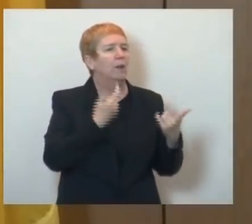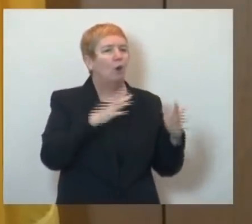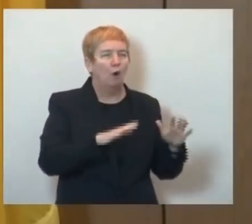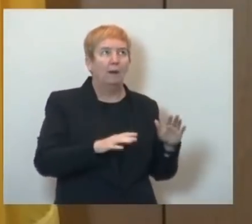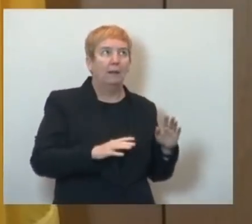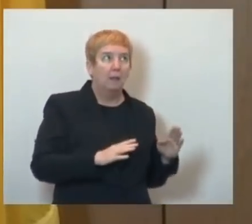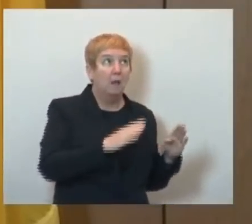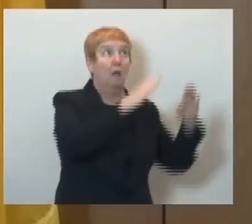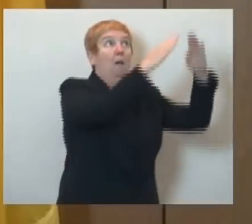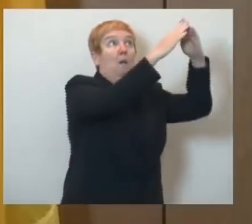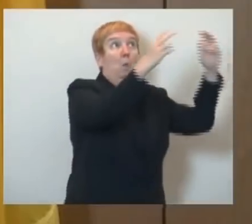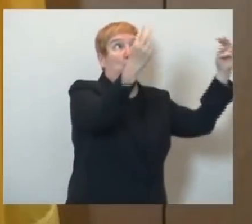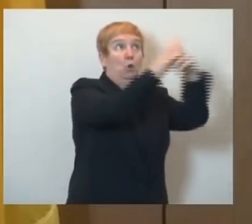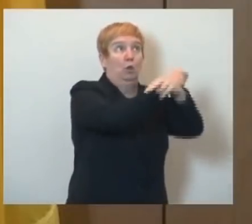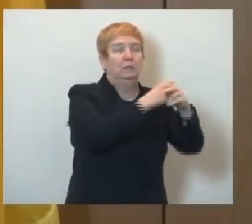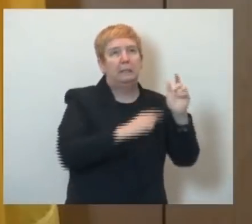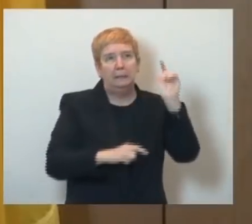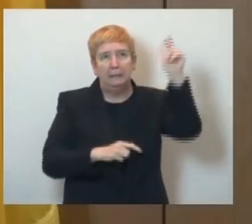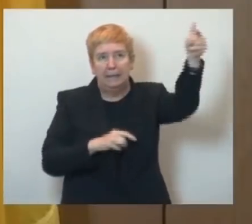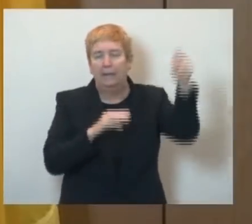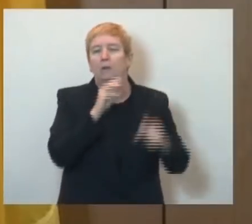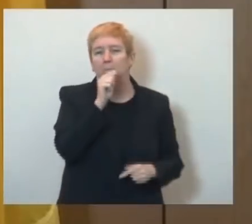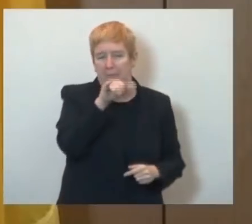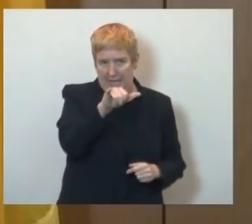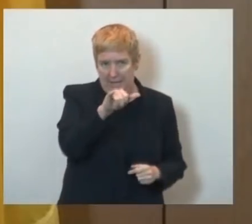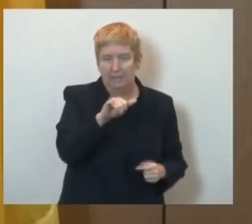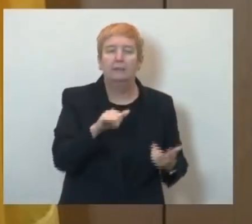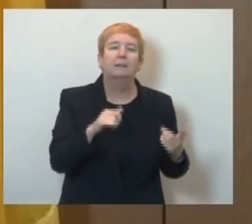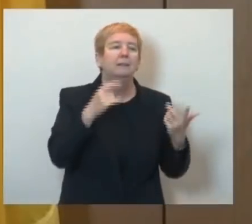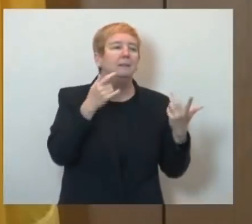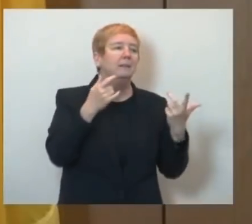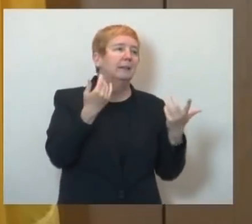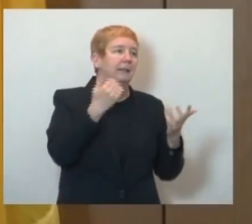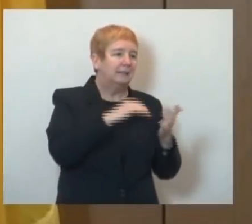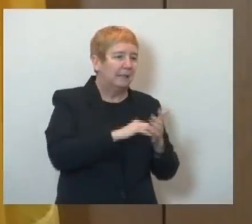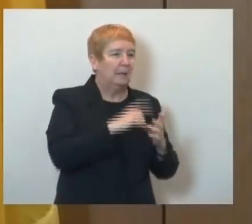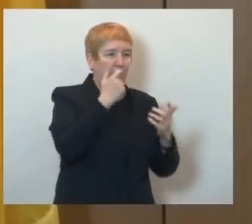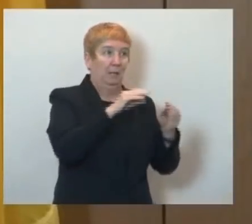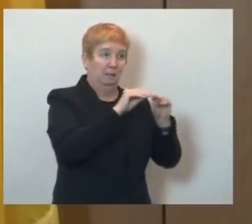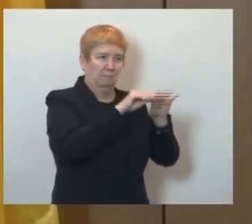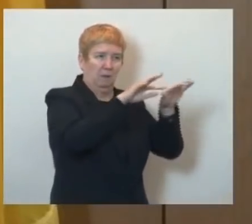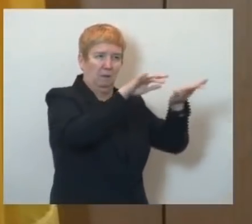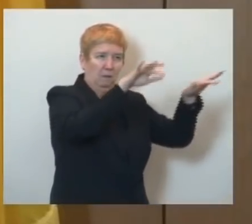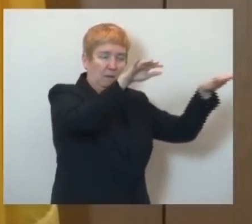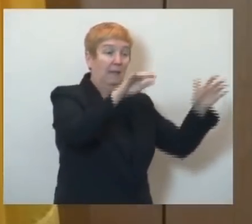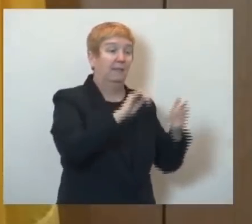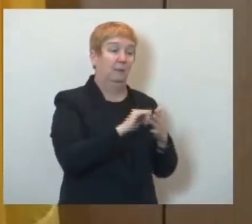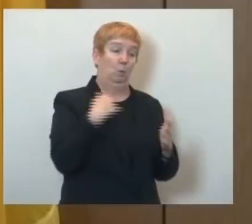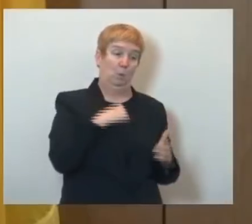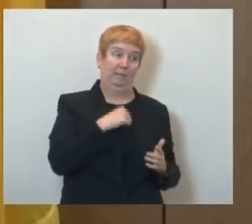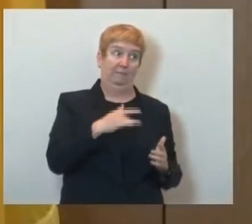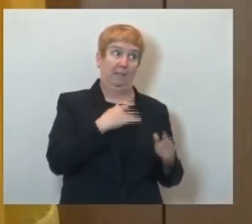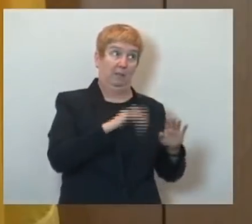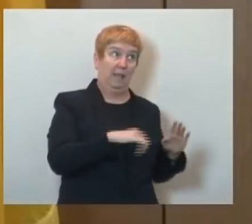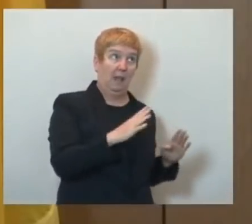in May. Given the transmission issues, we think that peak area may not be such a huge